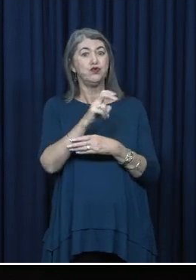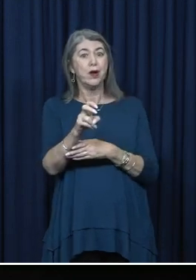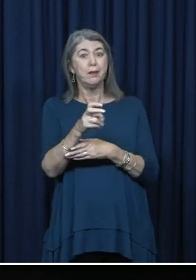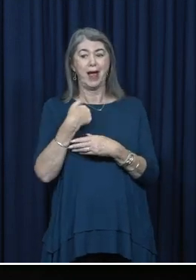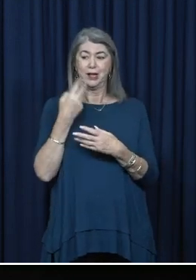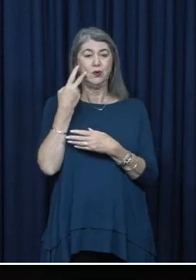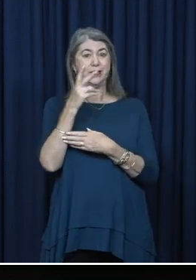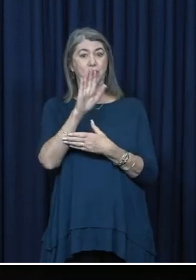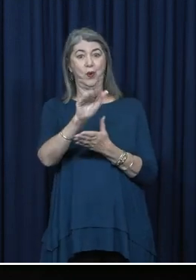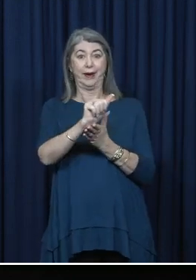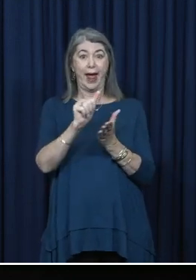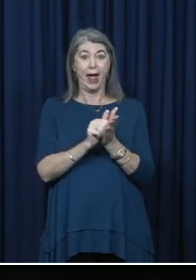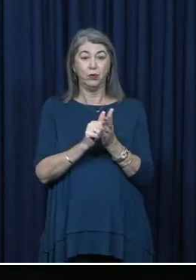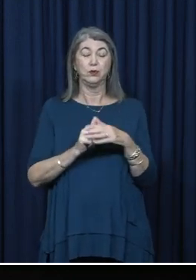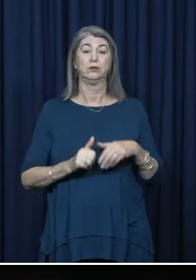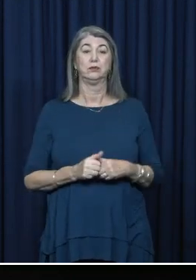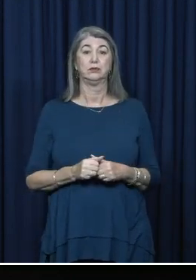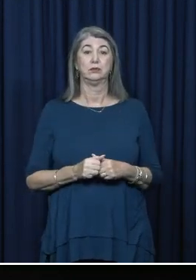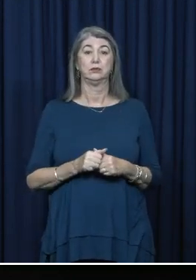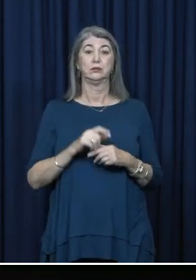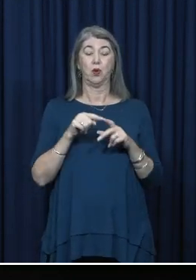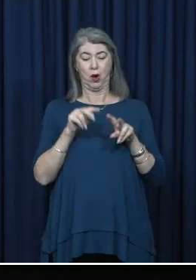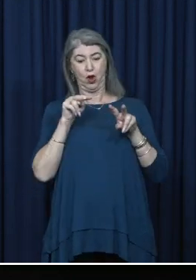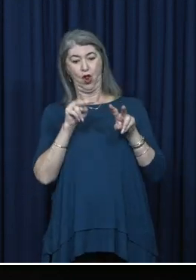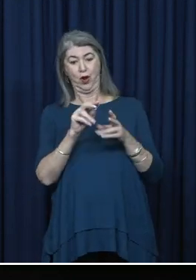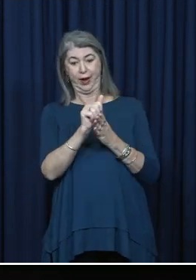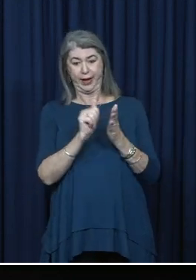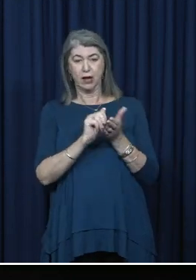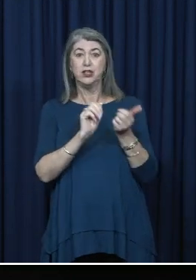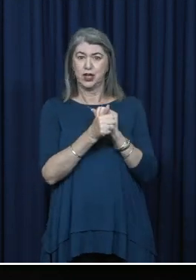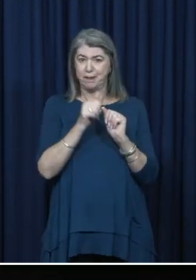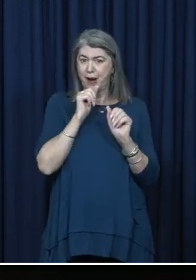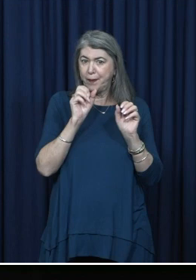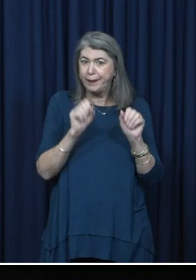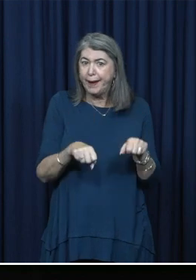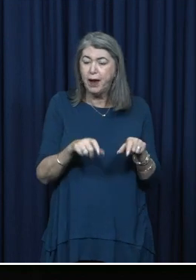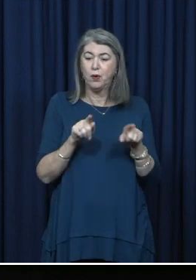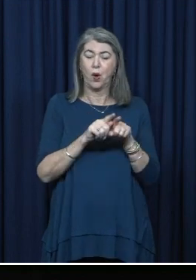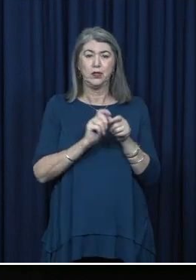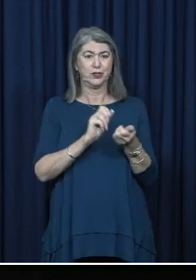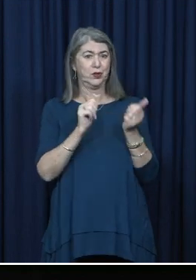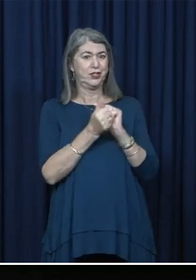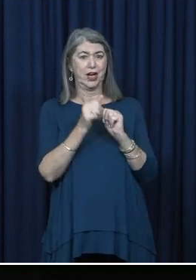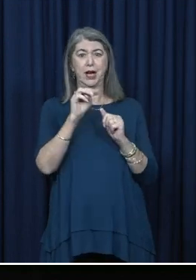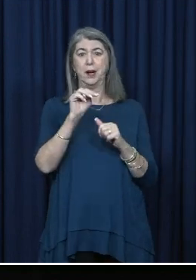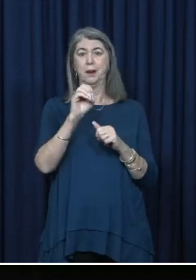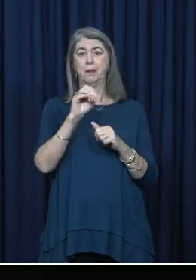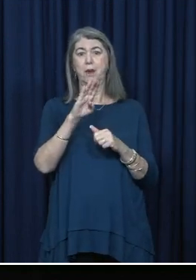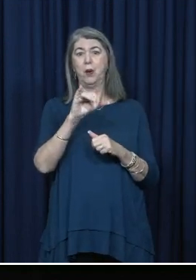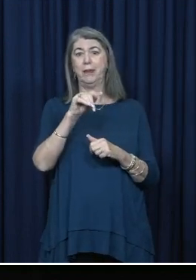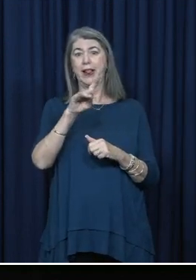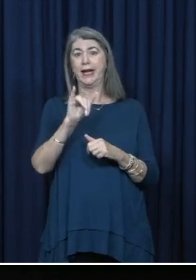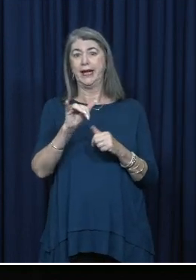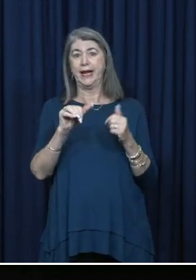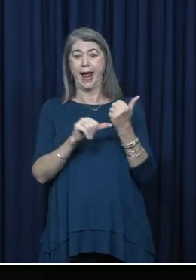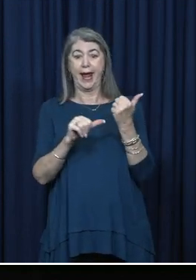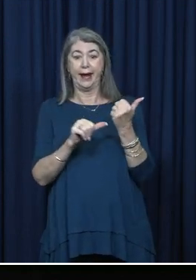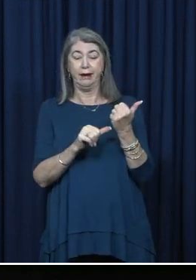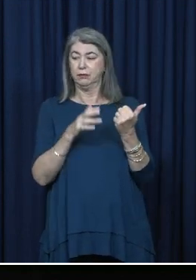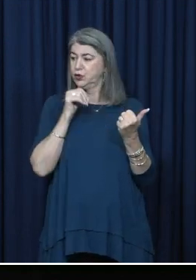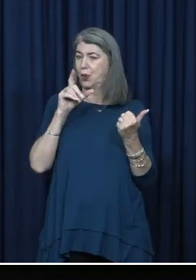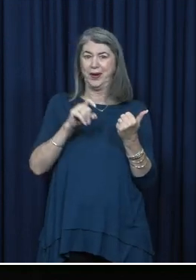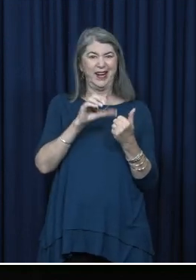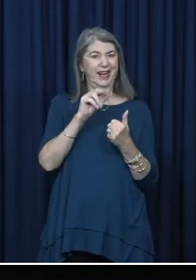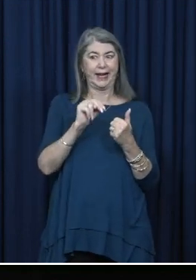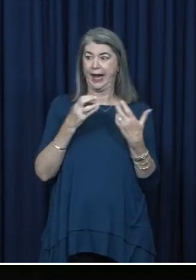account. When you're viewing your account, you can change your password, and you can also change your mobility aid. If you no longer need a